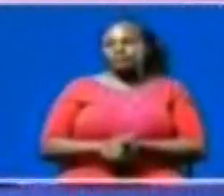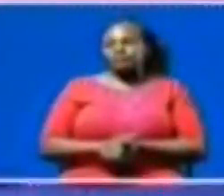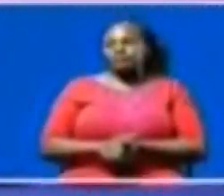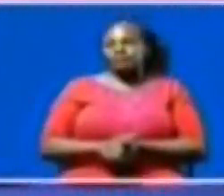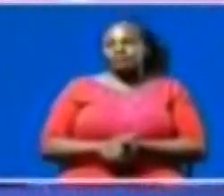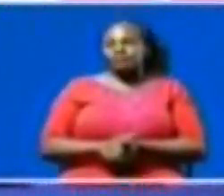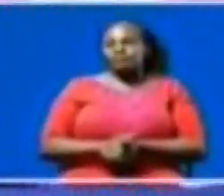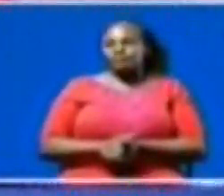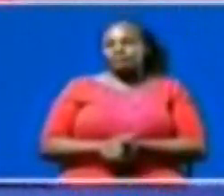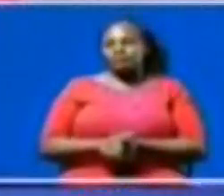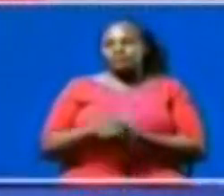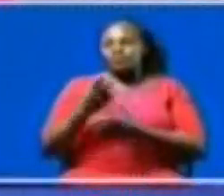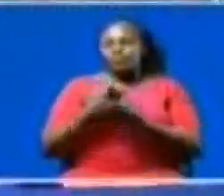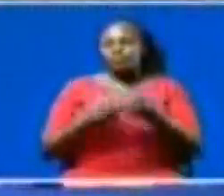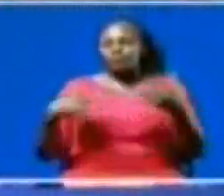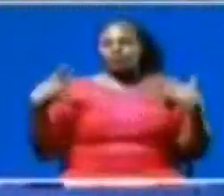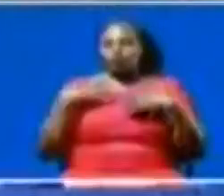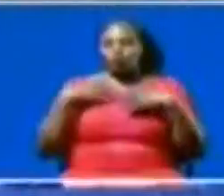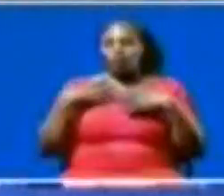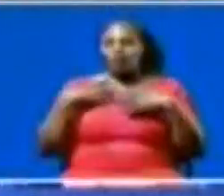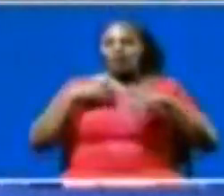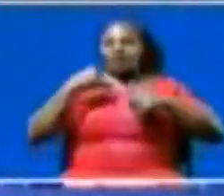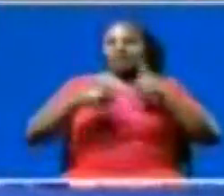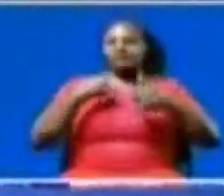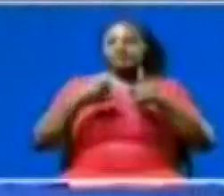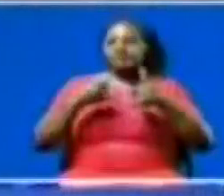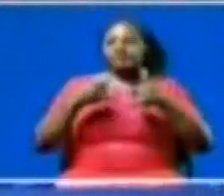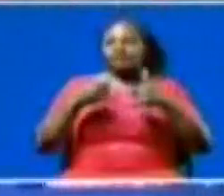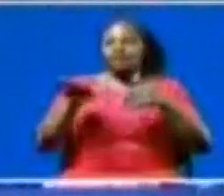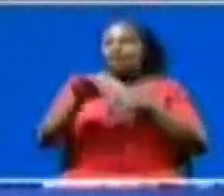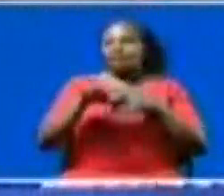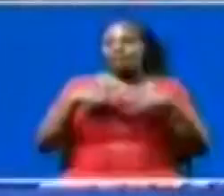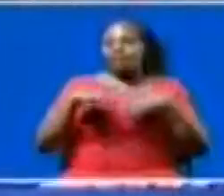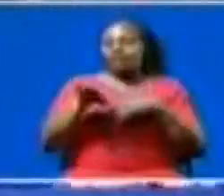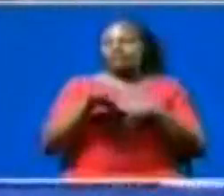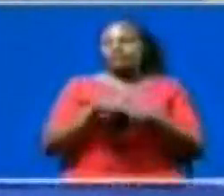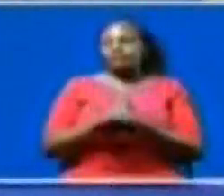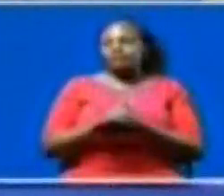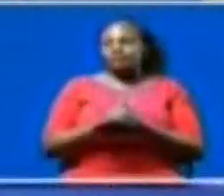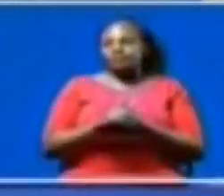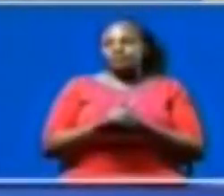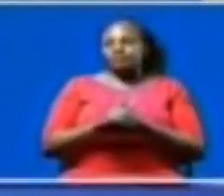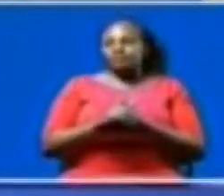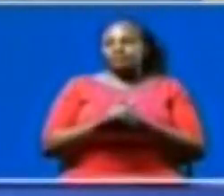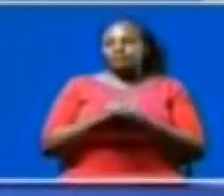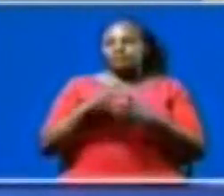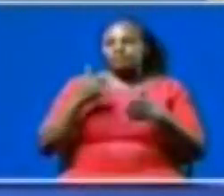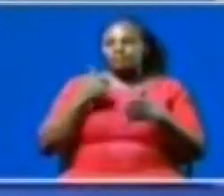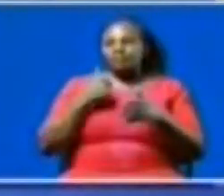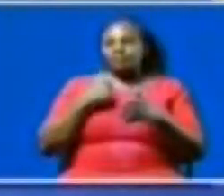A tale that both shocked and inspired those around them. And the reaction from me